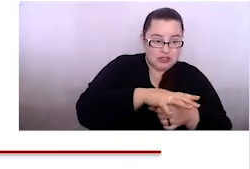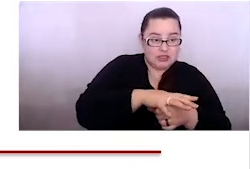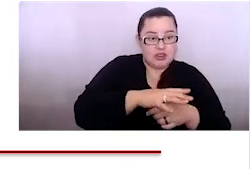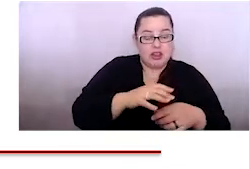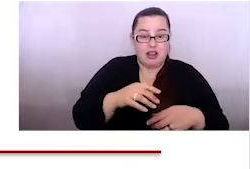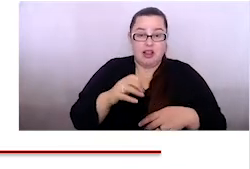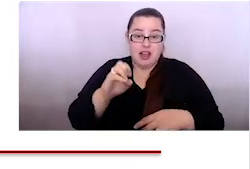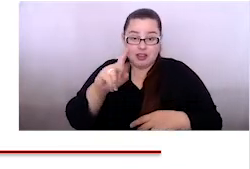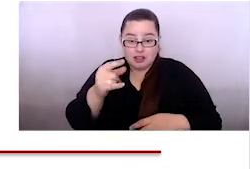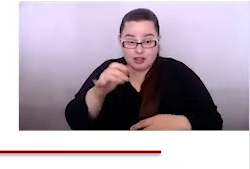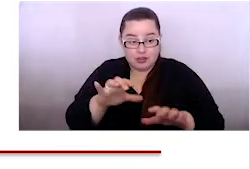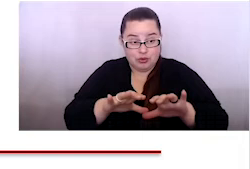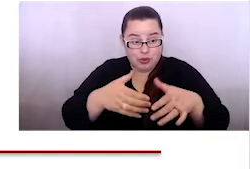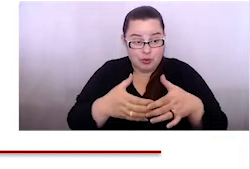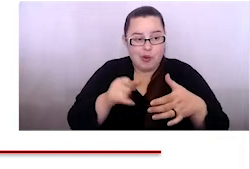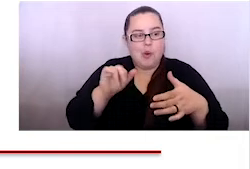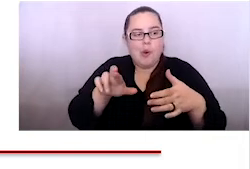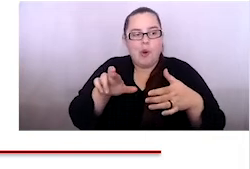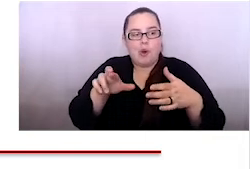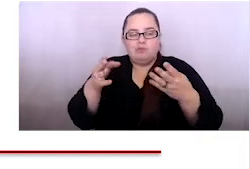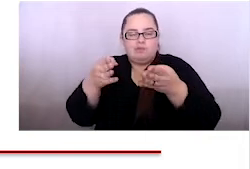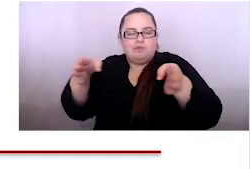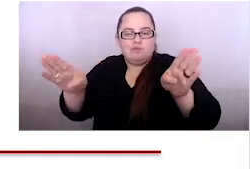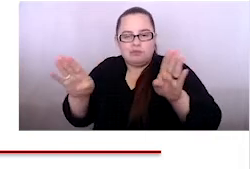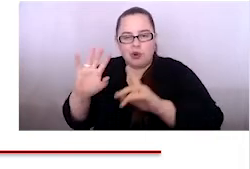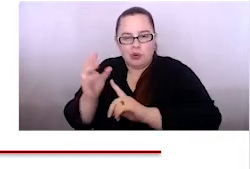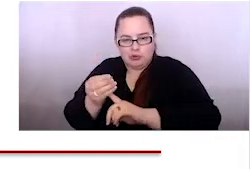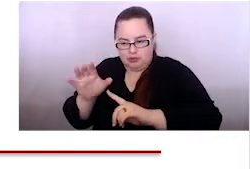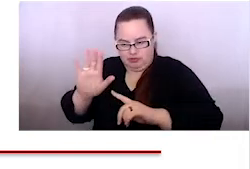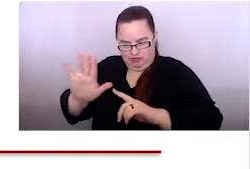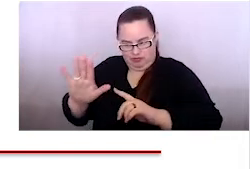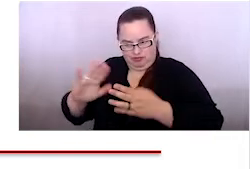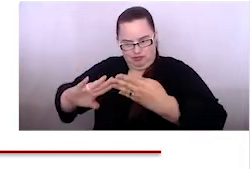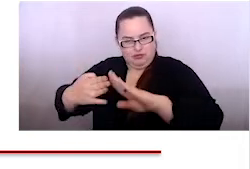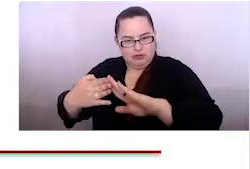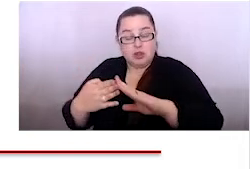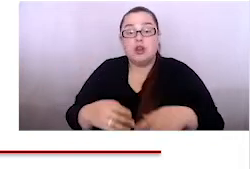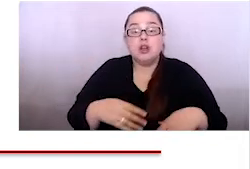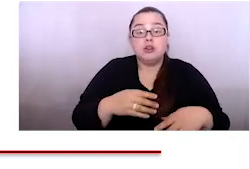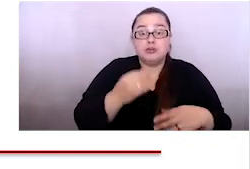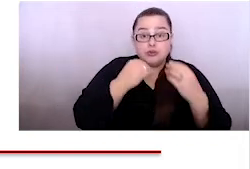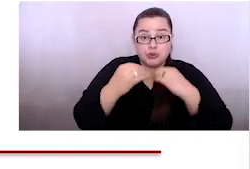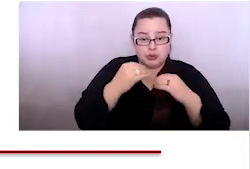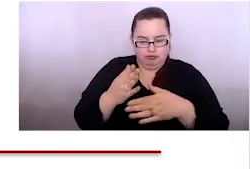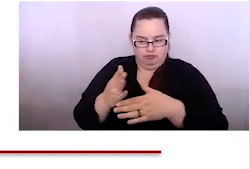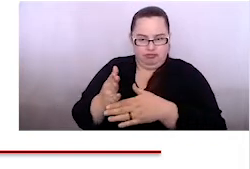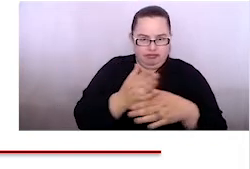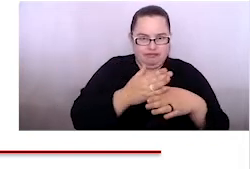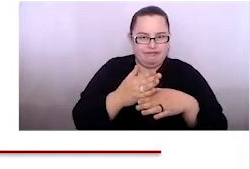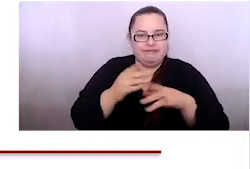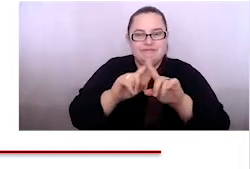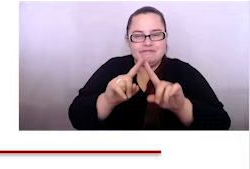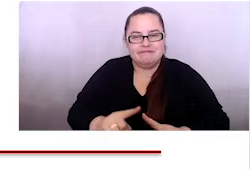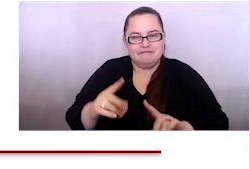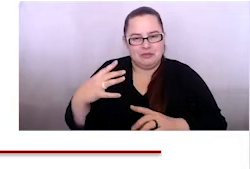or cross-culture community. Food is a shared commonality among cultures. And although the food